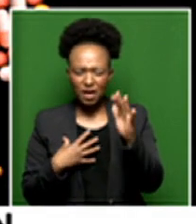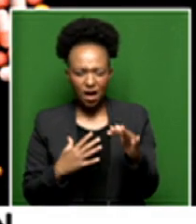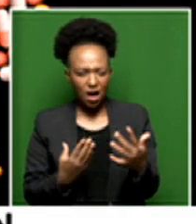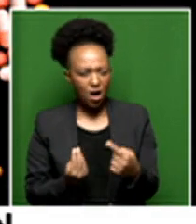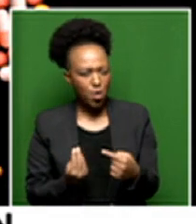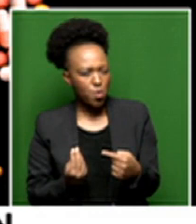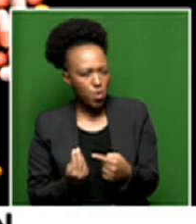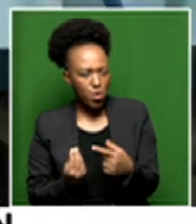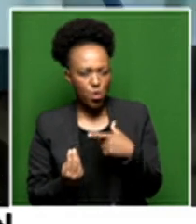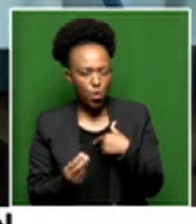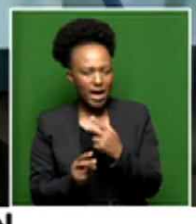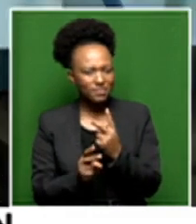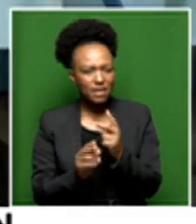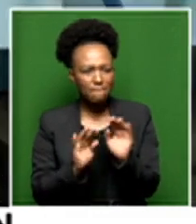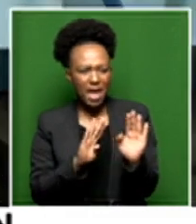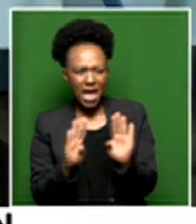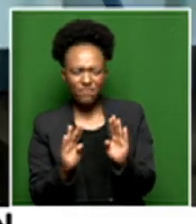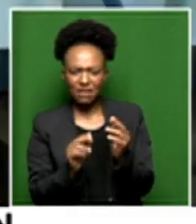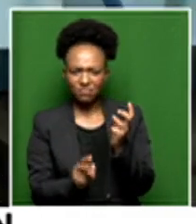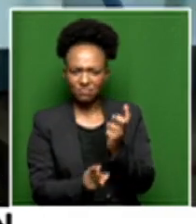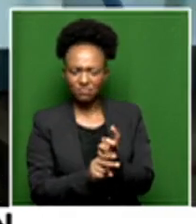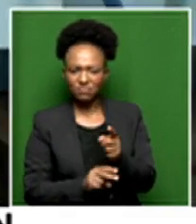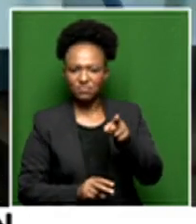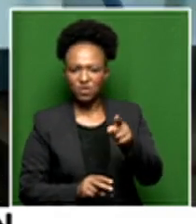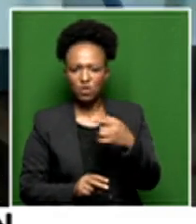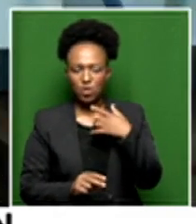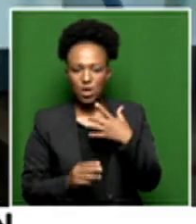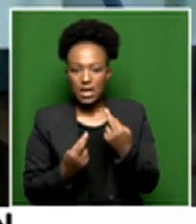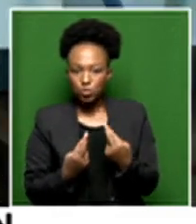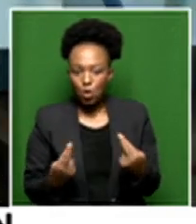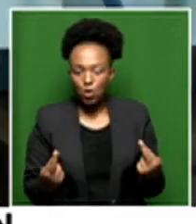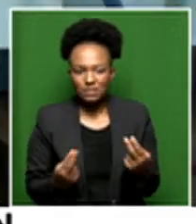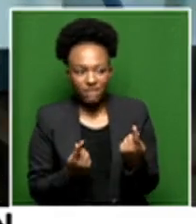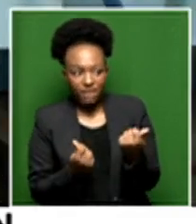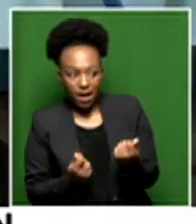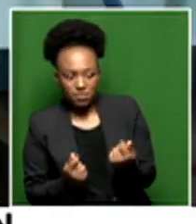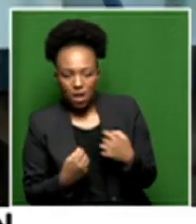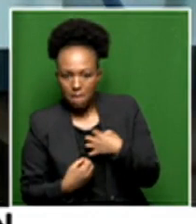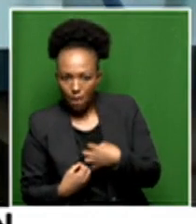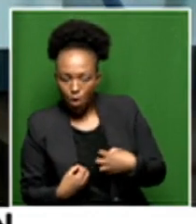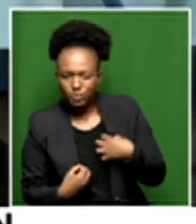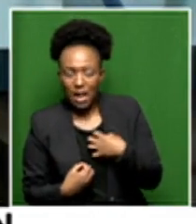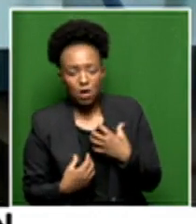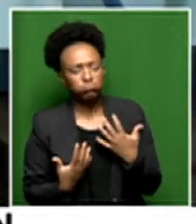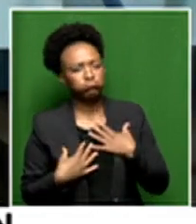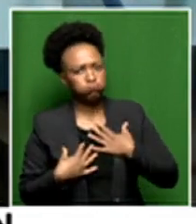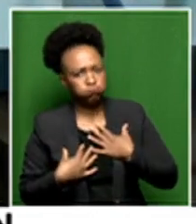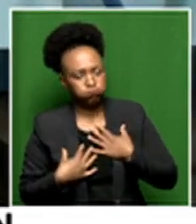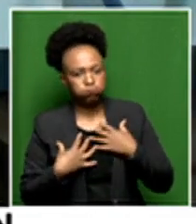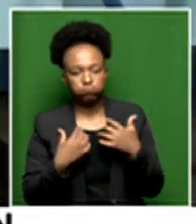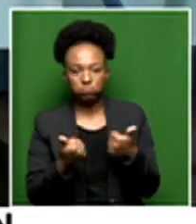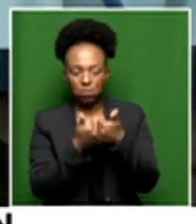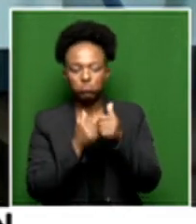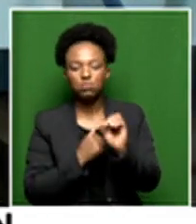terms of managing difficult behaviors. There's overtaxed resources, whether that be financial or emotional. Often it might